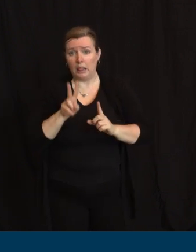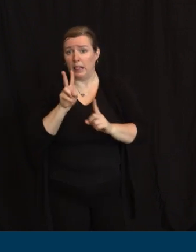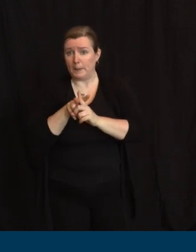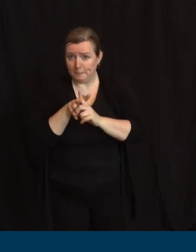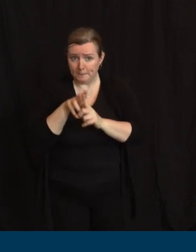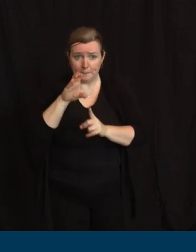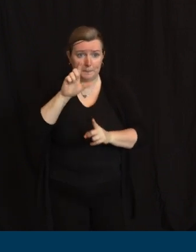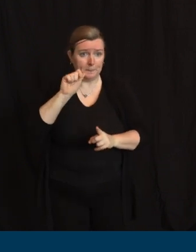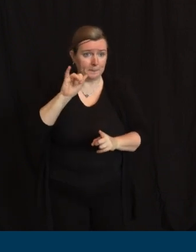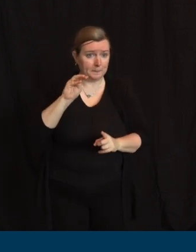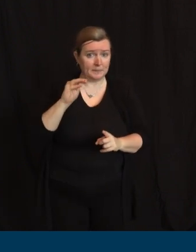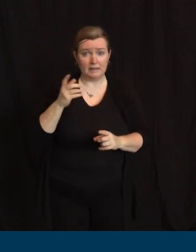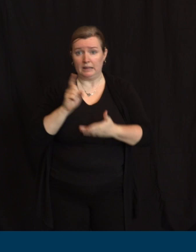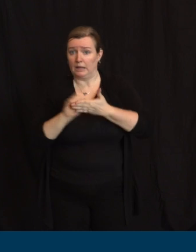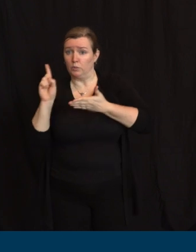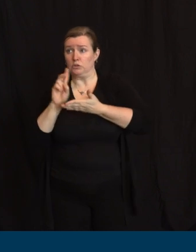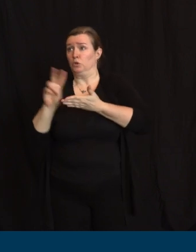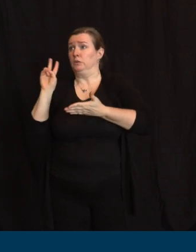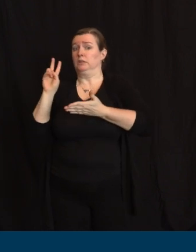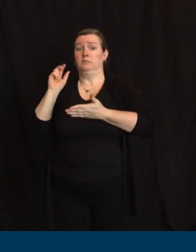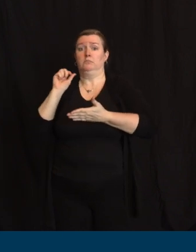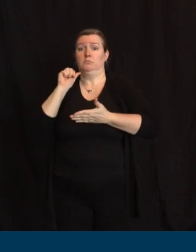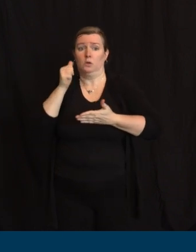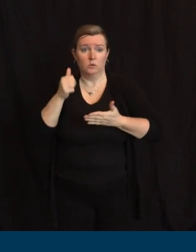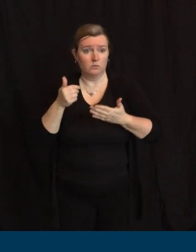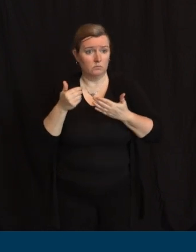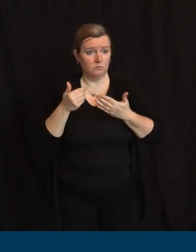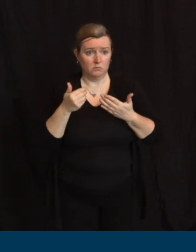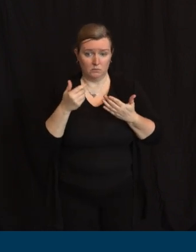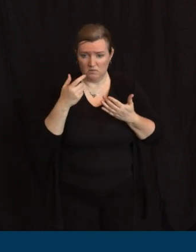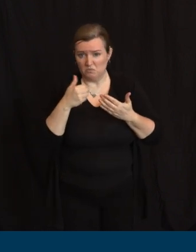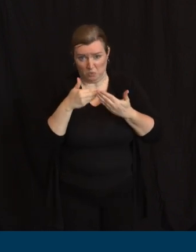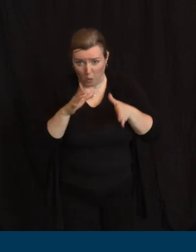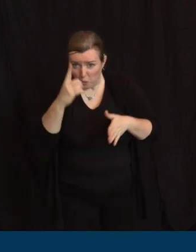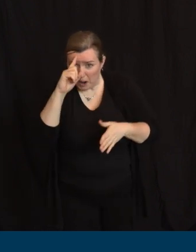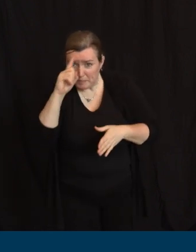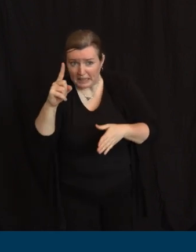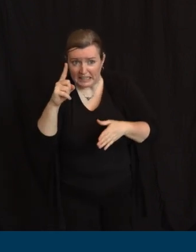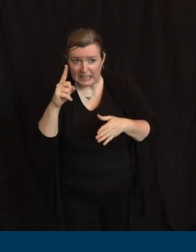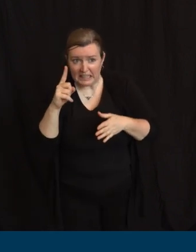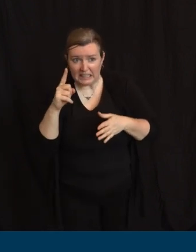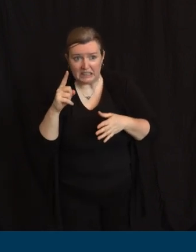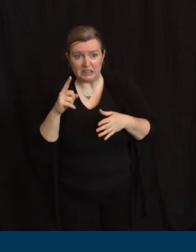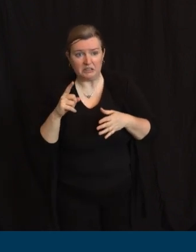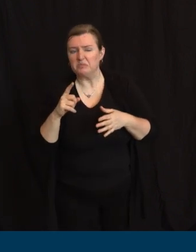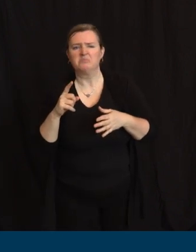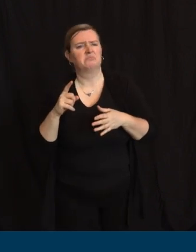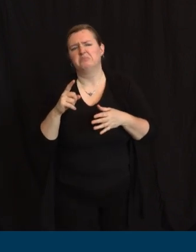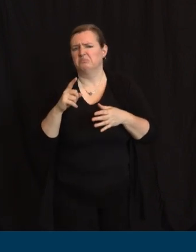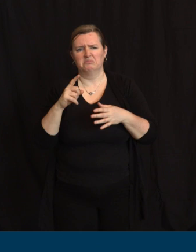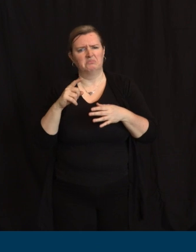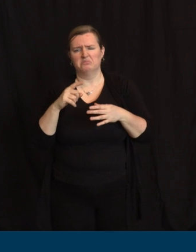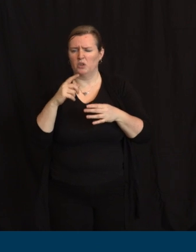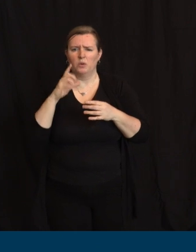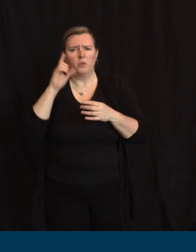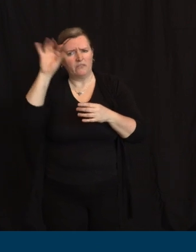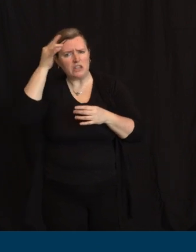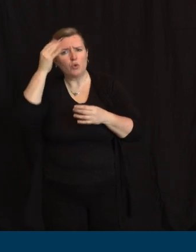benefits they deserve, including the additional $600 per week provided under the Federal CARES